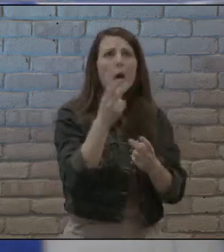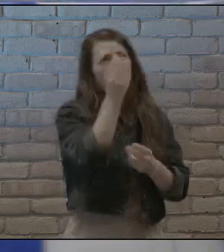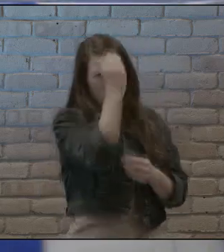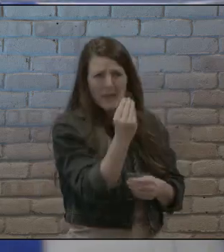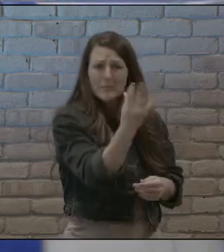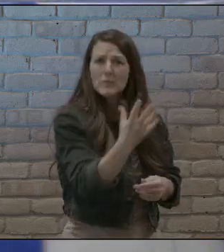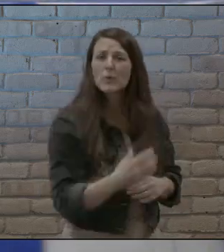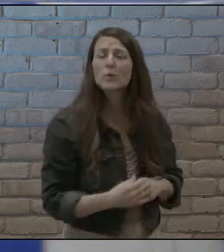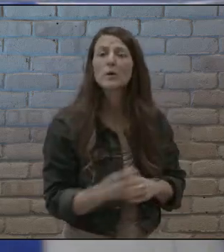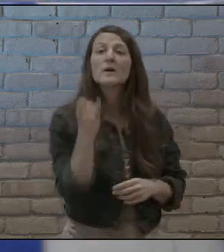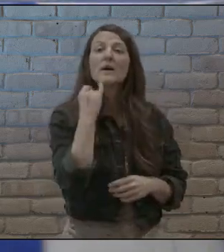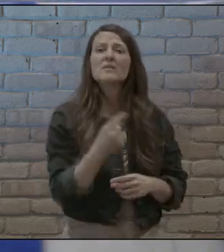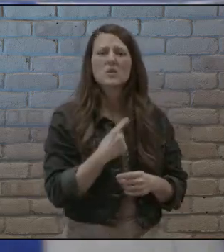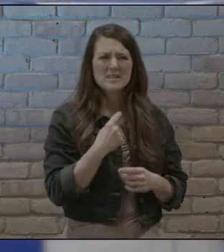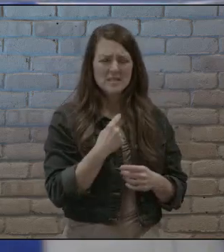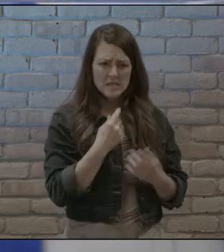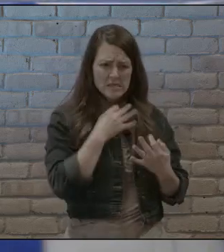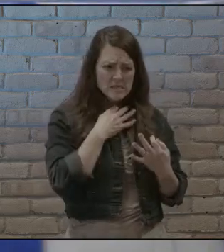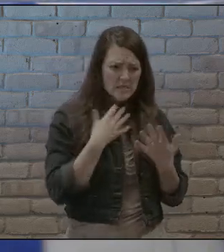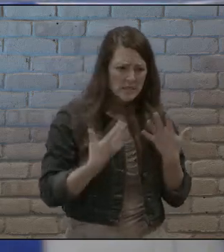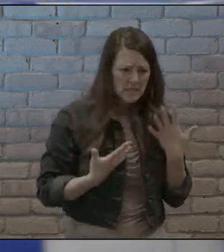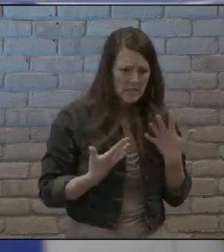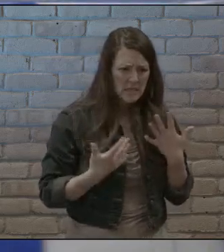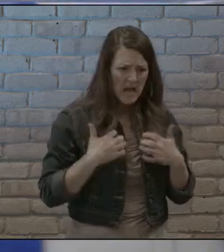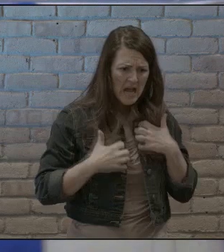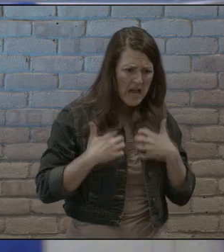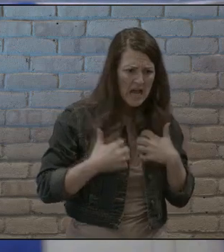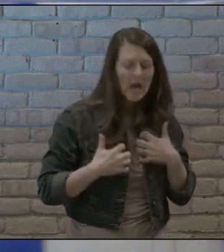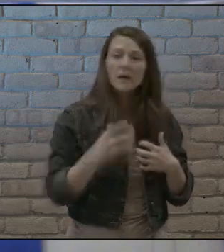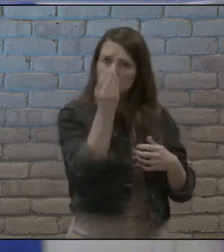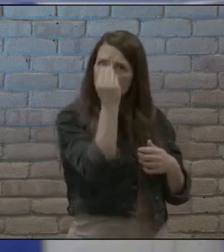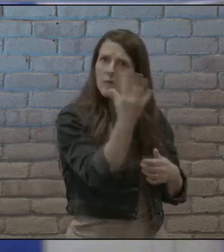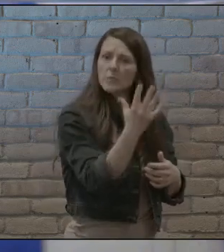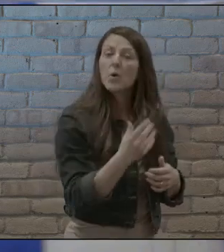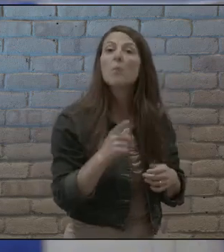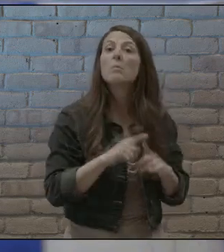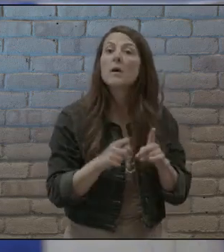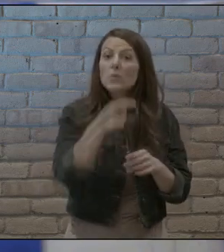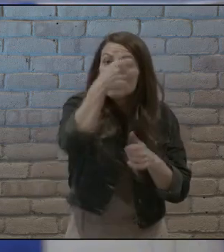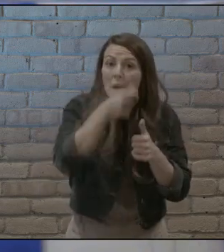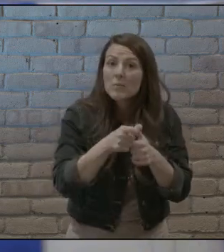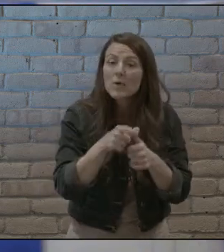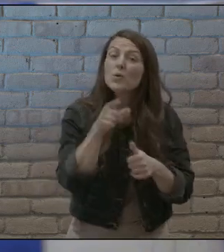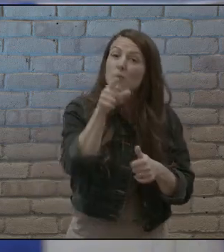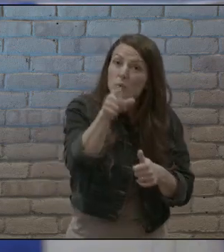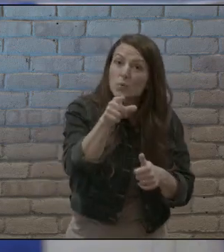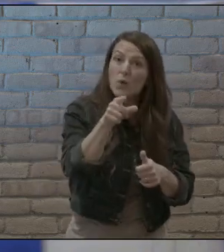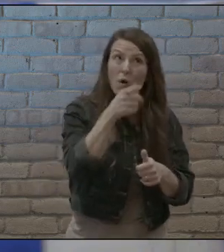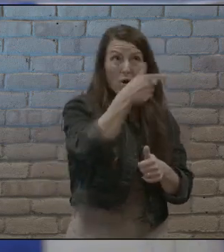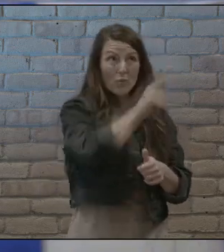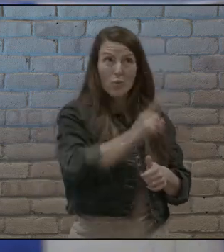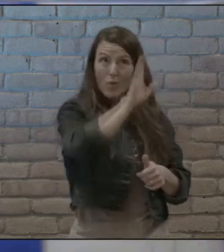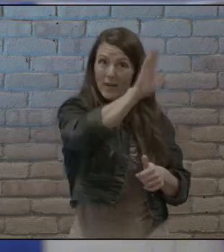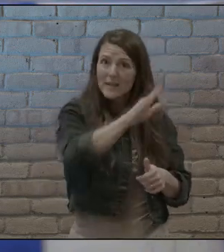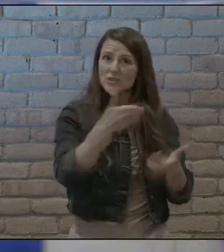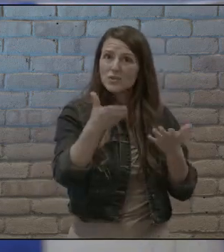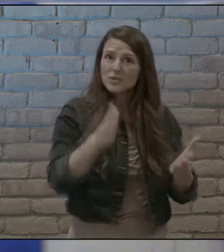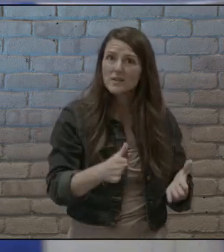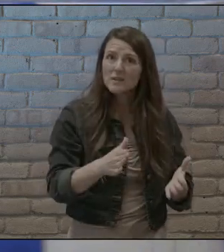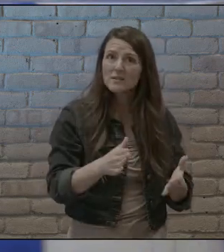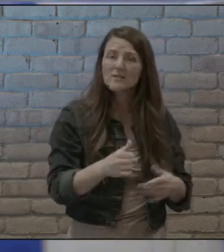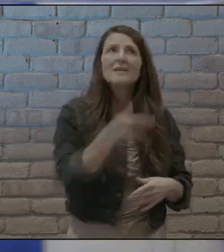your doubts. If you have questions, let Him know your questions. But remember that you are a servant of the Lord and that God is